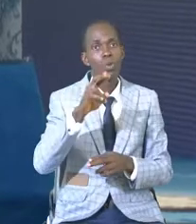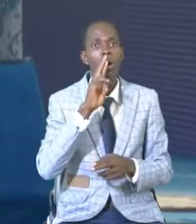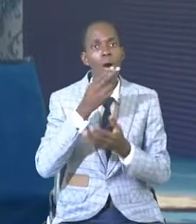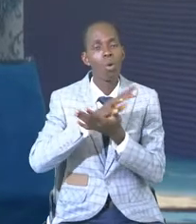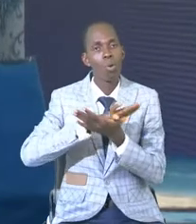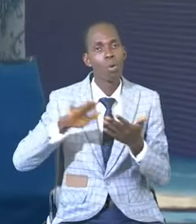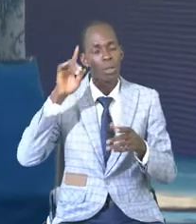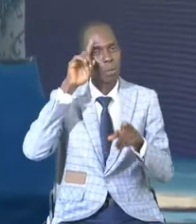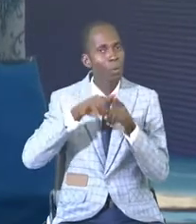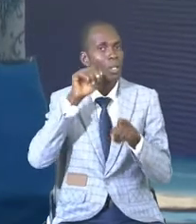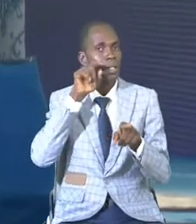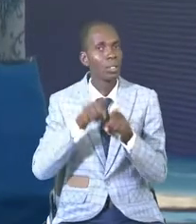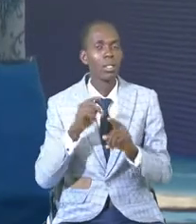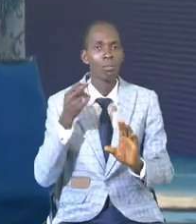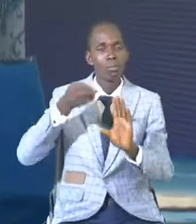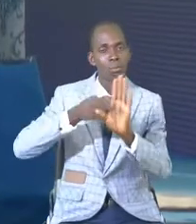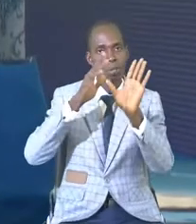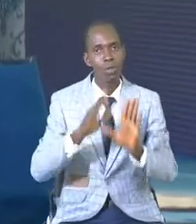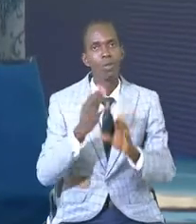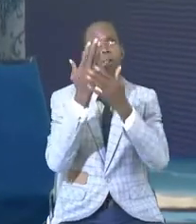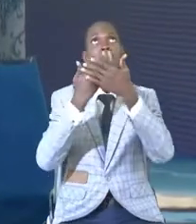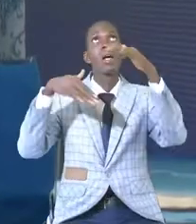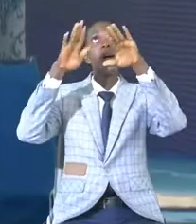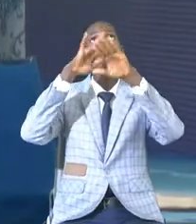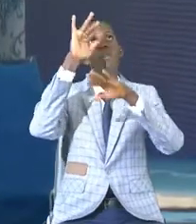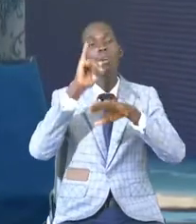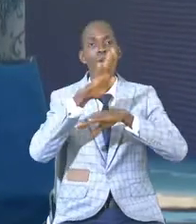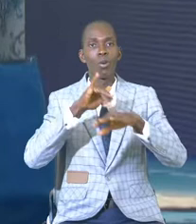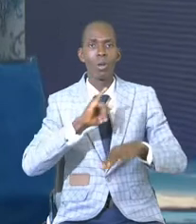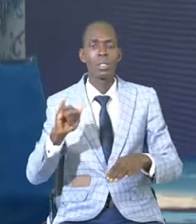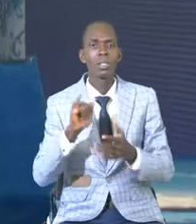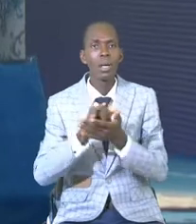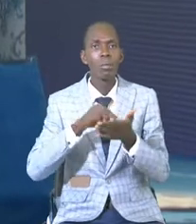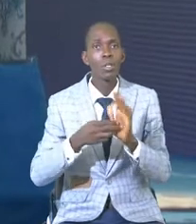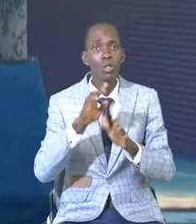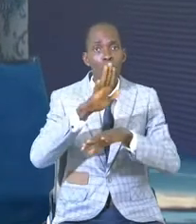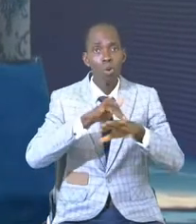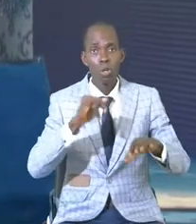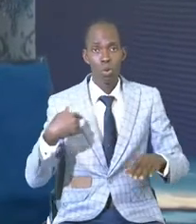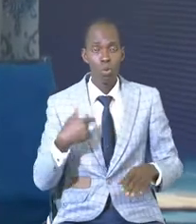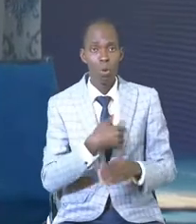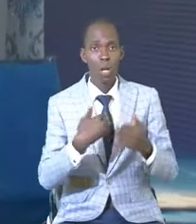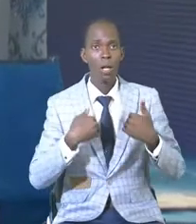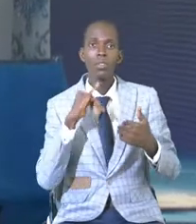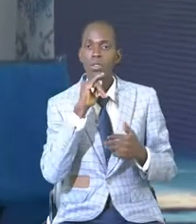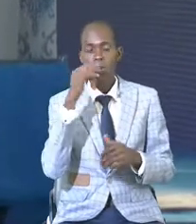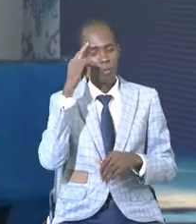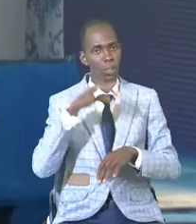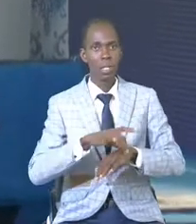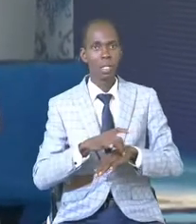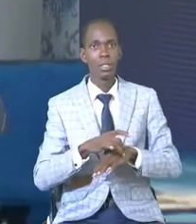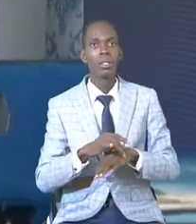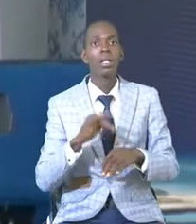the heavenly calling. That is the calling we have. It's not an earthly calling. The calling we have is